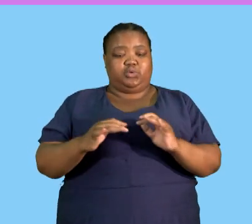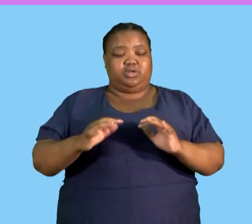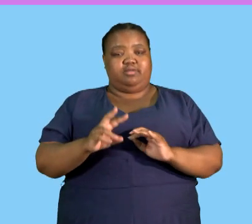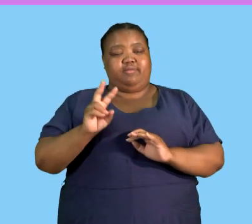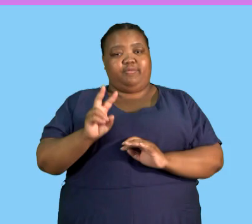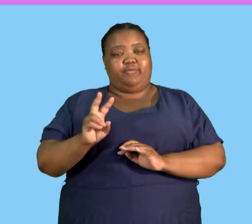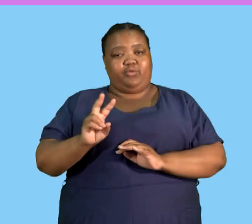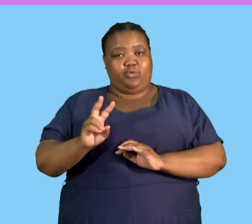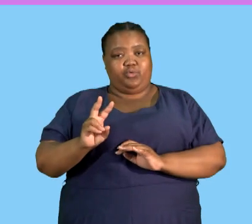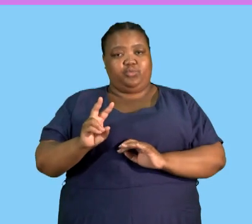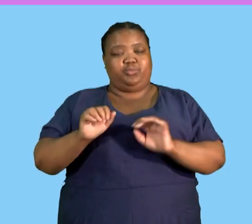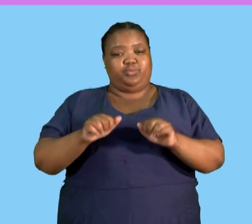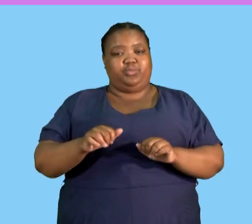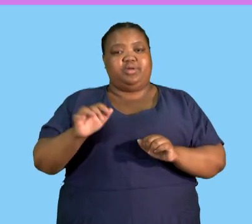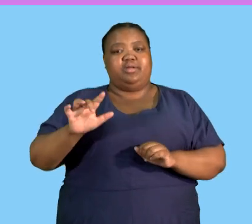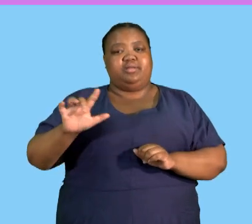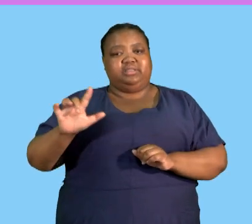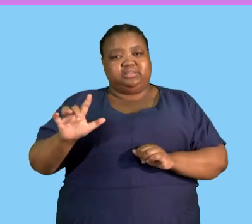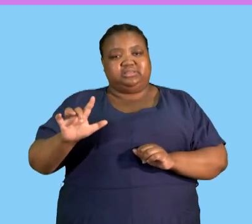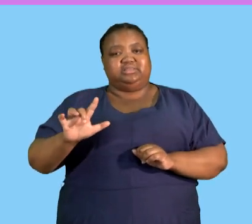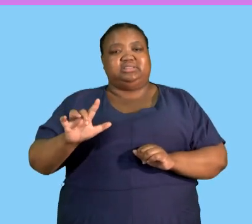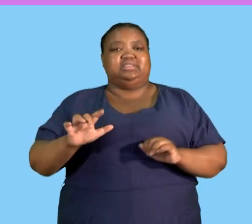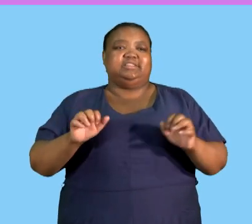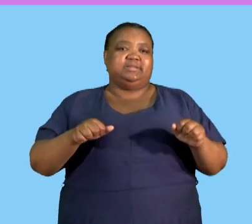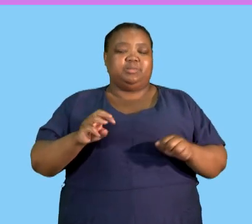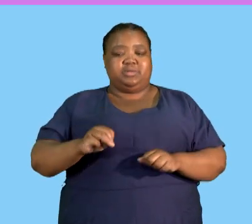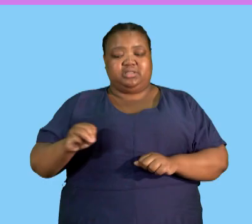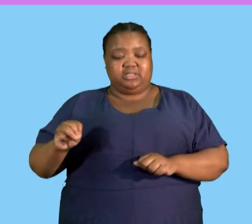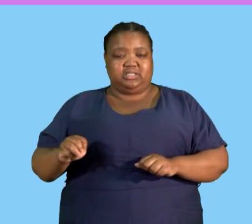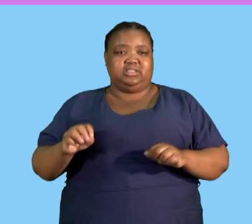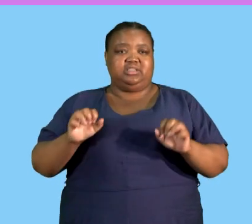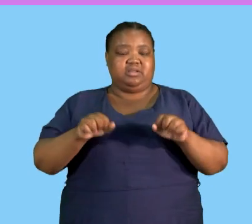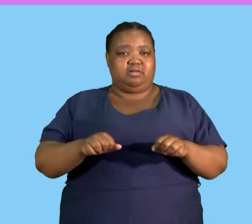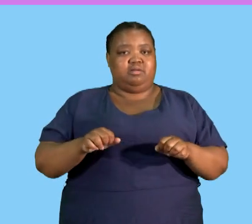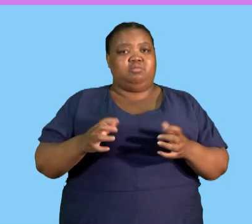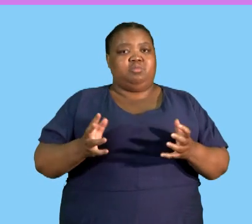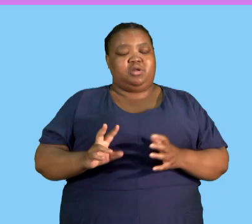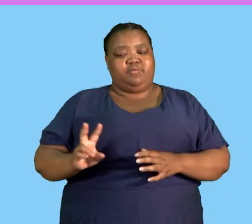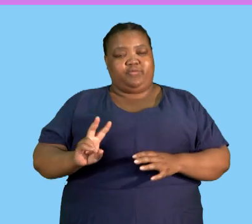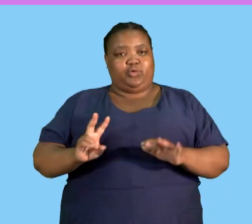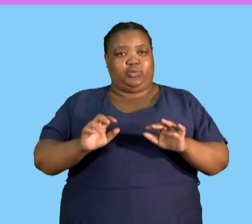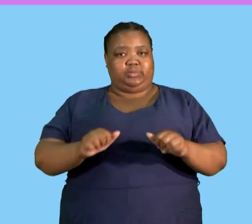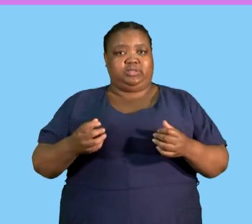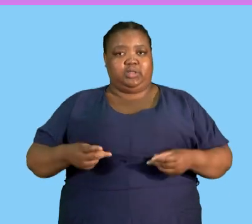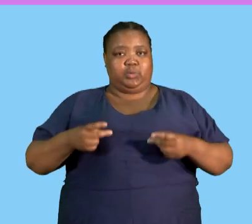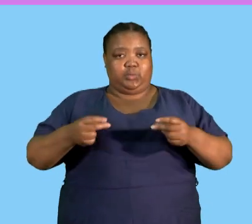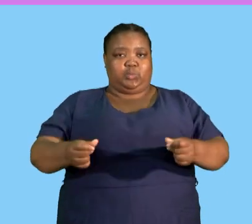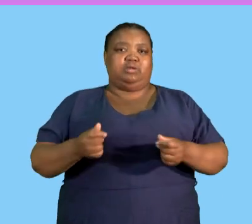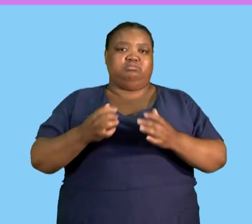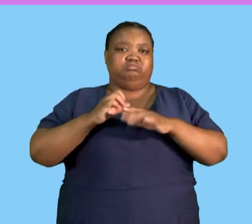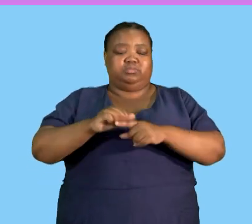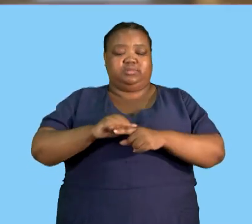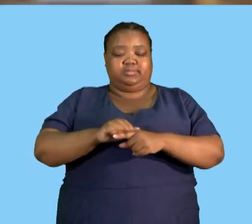volume, that will be your milliliters, liters and kiloliters. Okay, now guys, let's do a quick practice together,